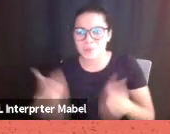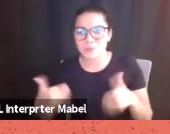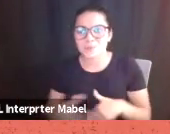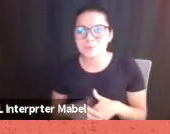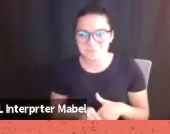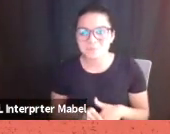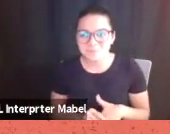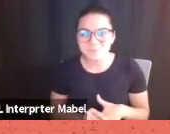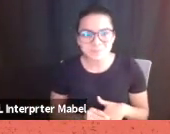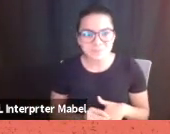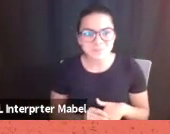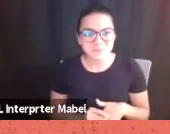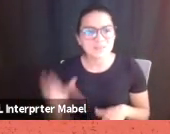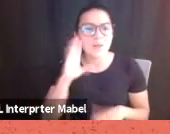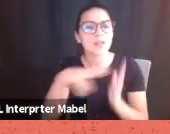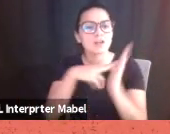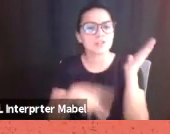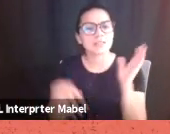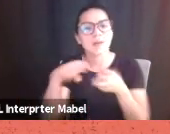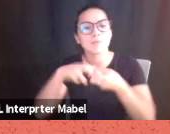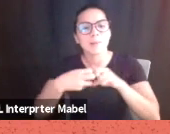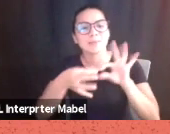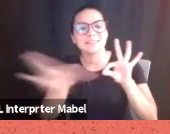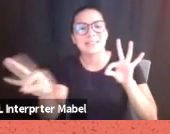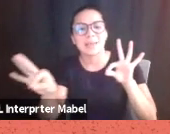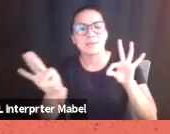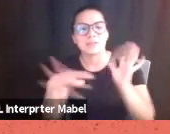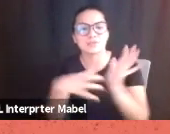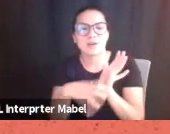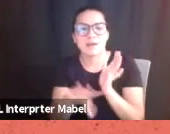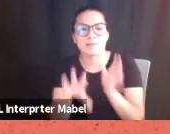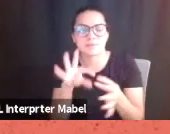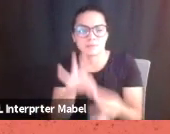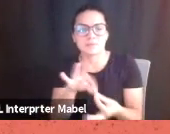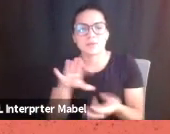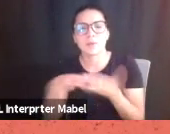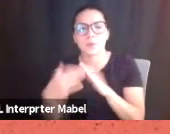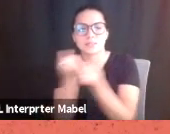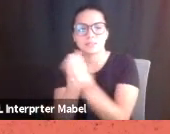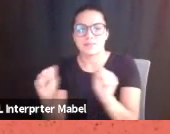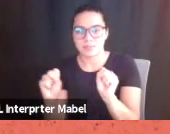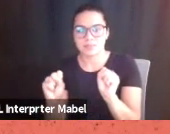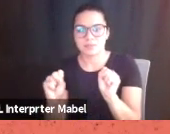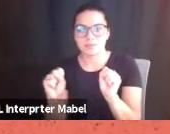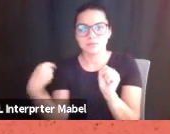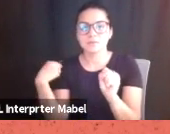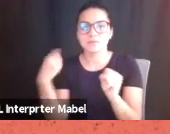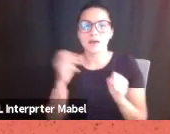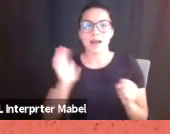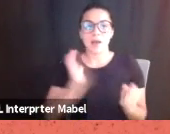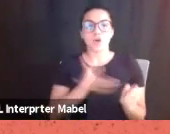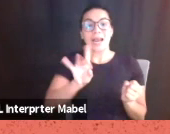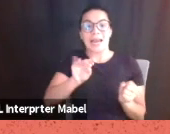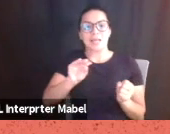going to read the problem statement draft on community safety that the 80 organizations